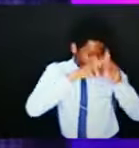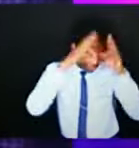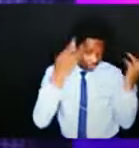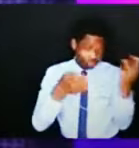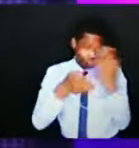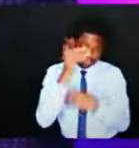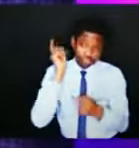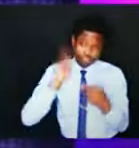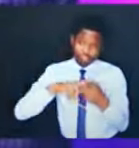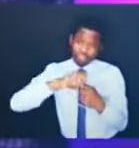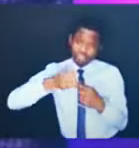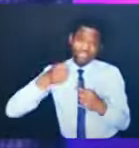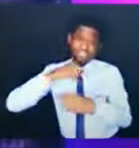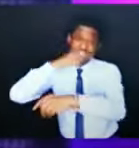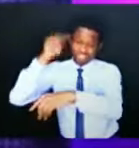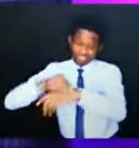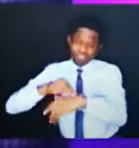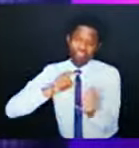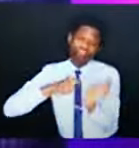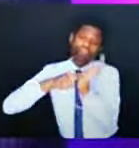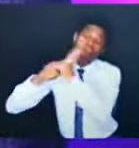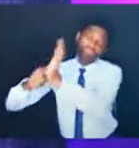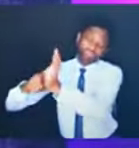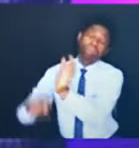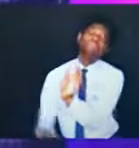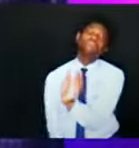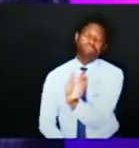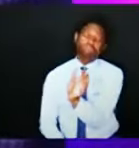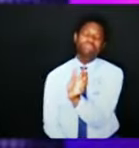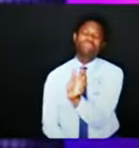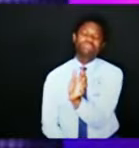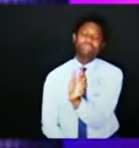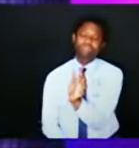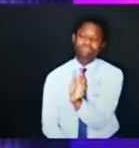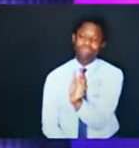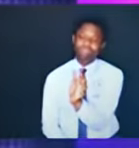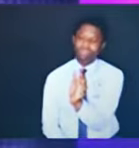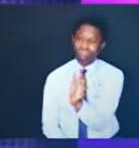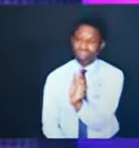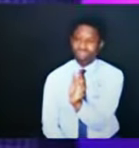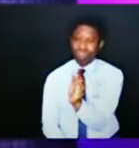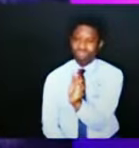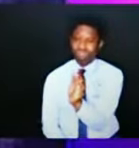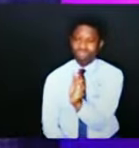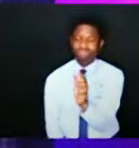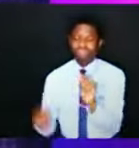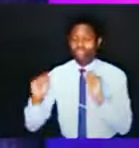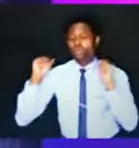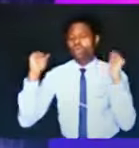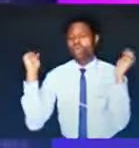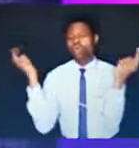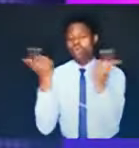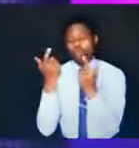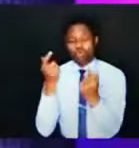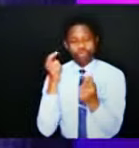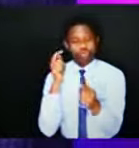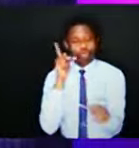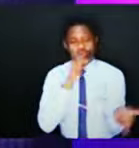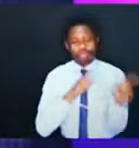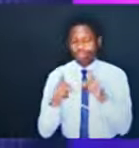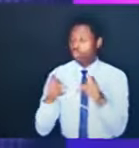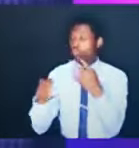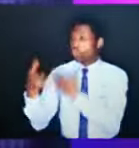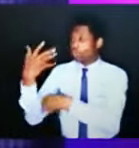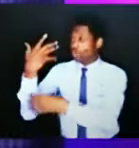obomodia Israel said onam won so betumi amonu nyame adane ho didi akira me nyina. All are his handiworks.